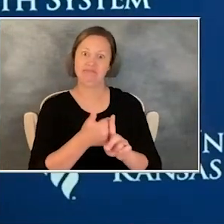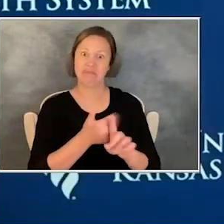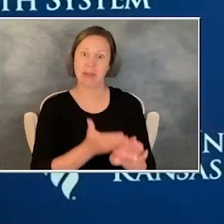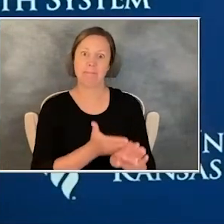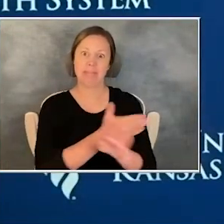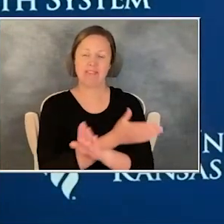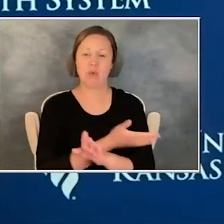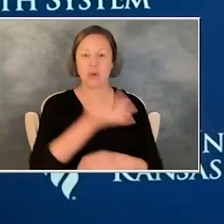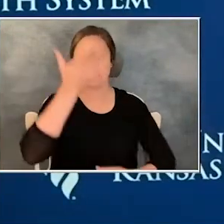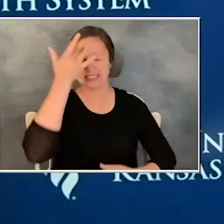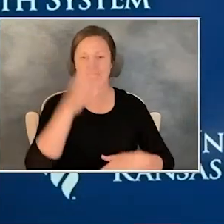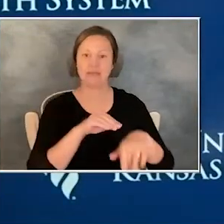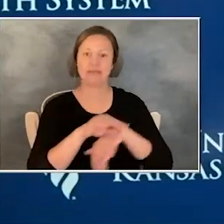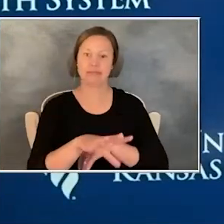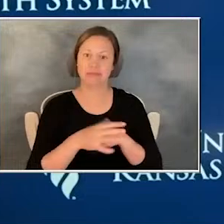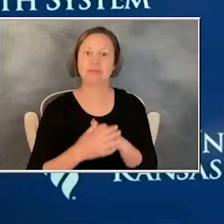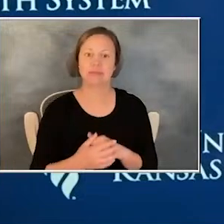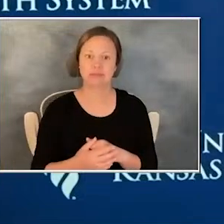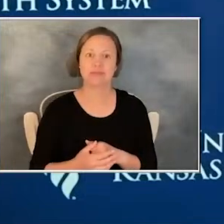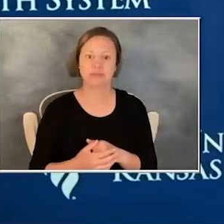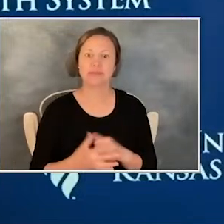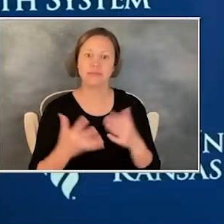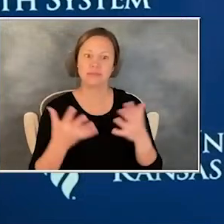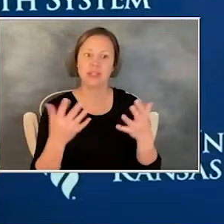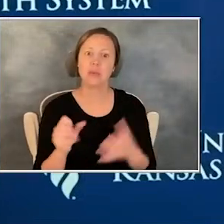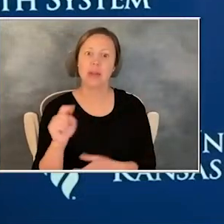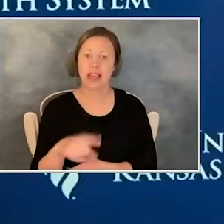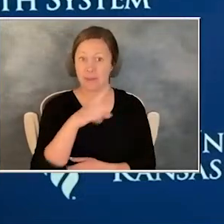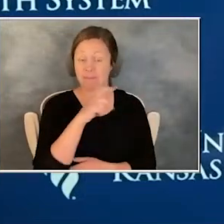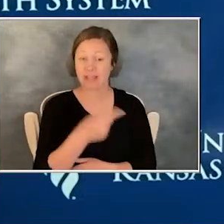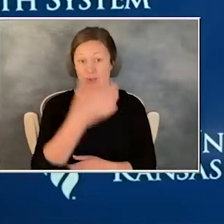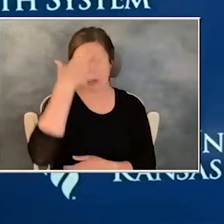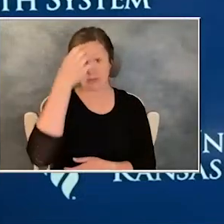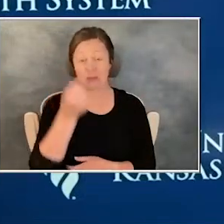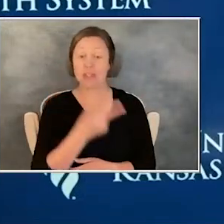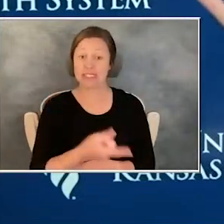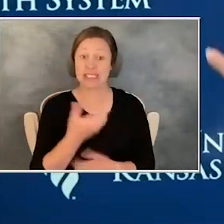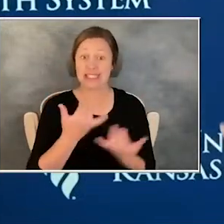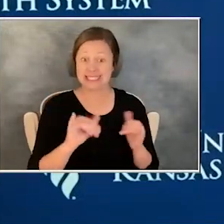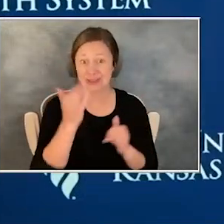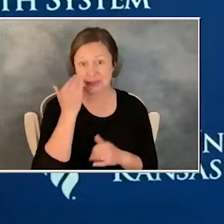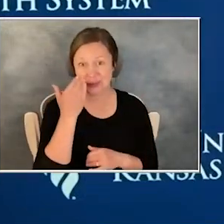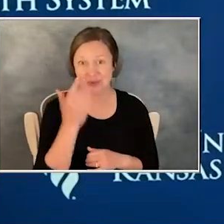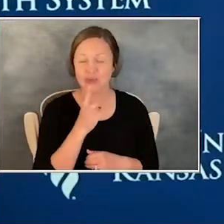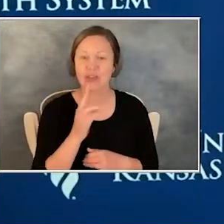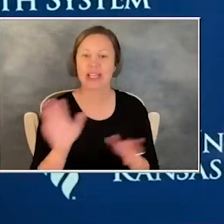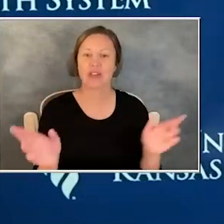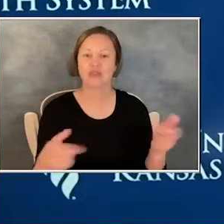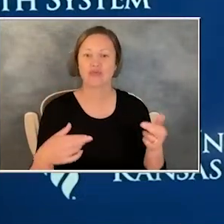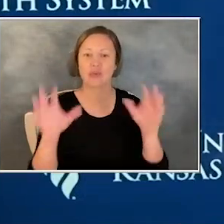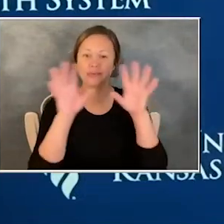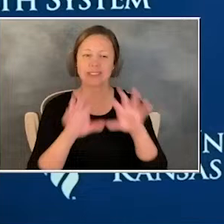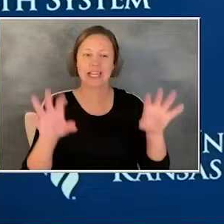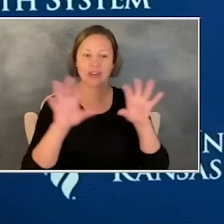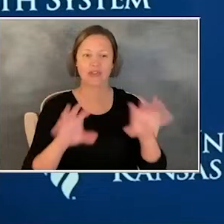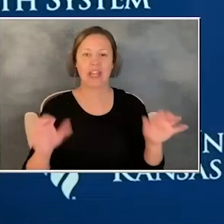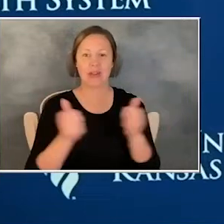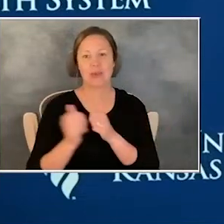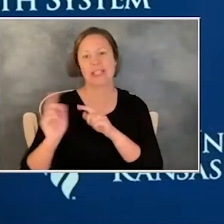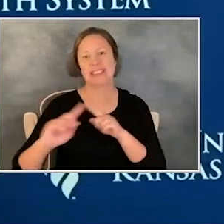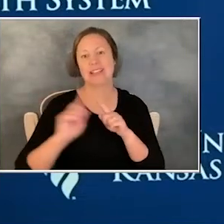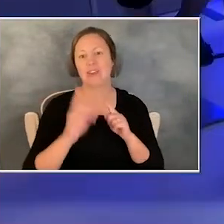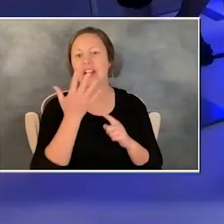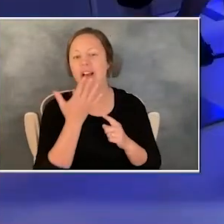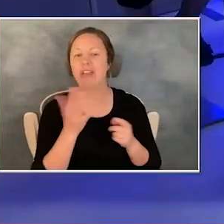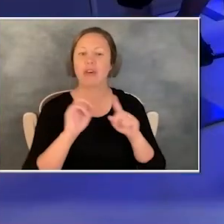I want you to ask him because these memories are still brought to the surface. So his whole room's decorated with neon, different colors and posters and things.